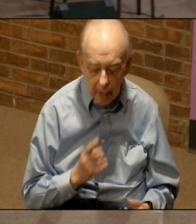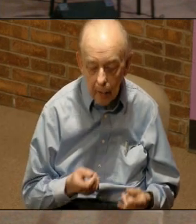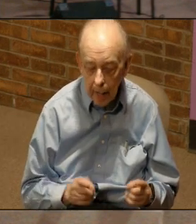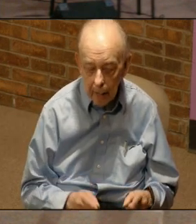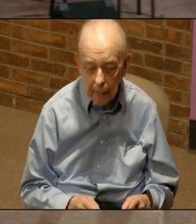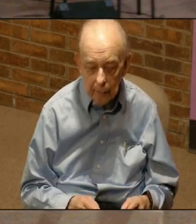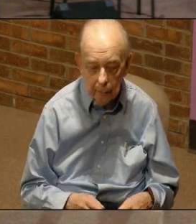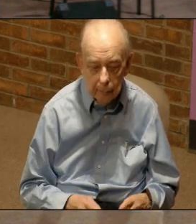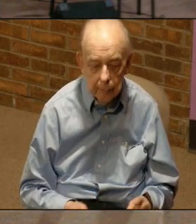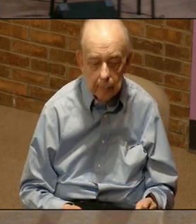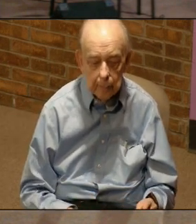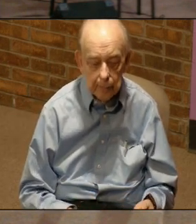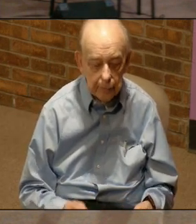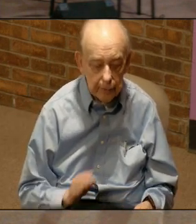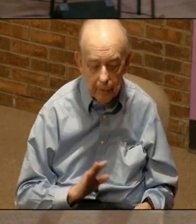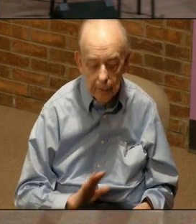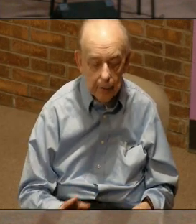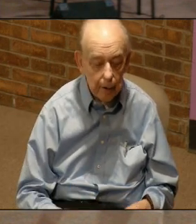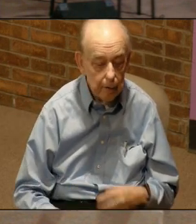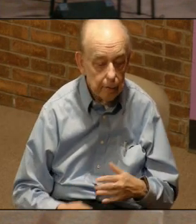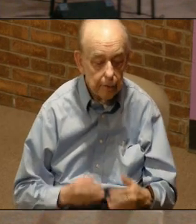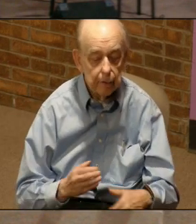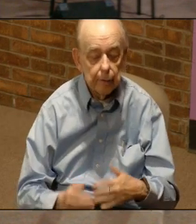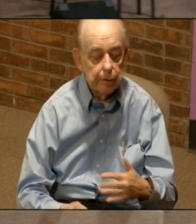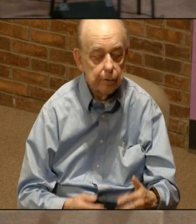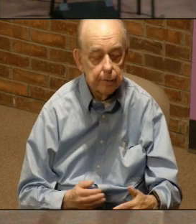happening during their generation.